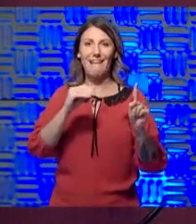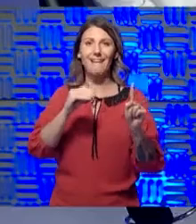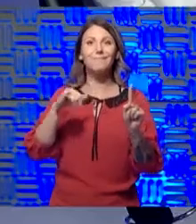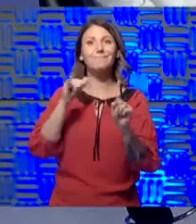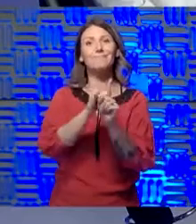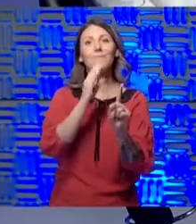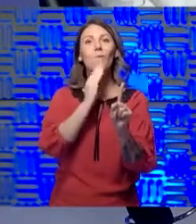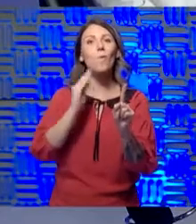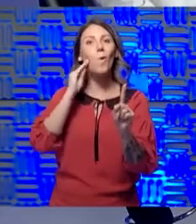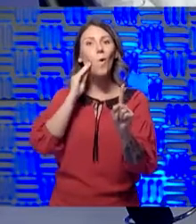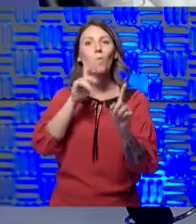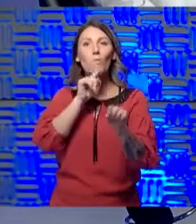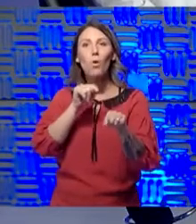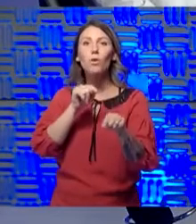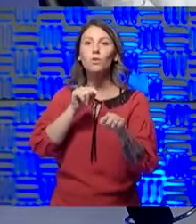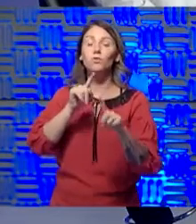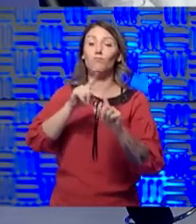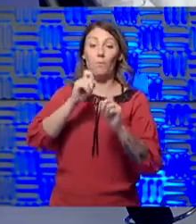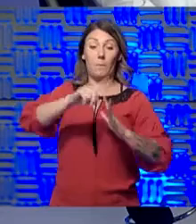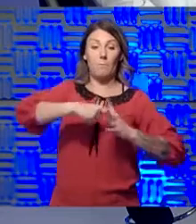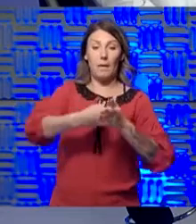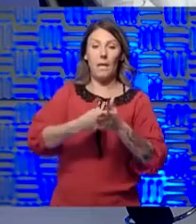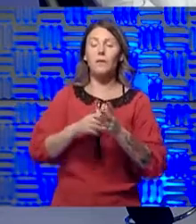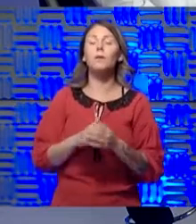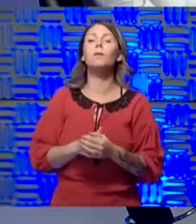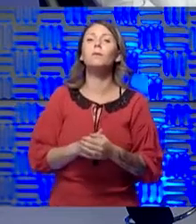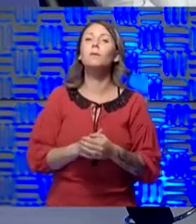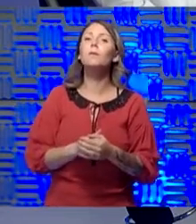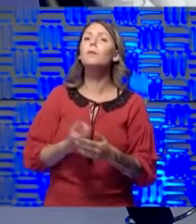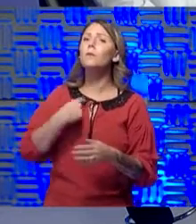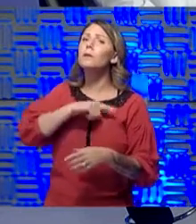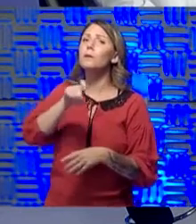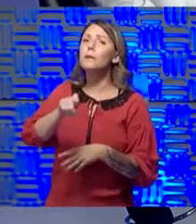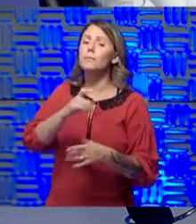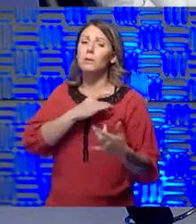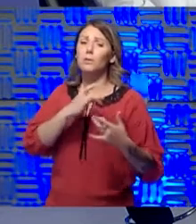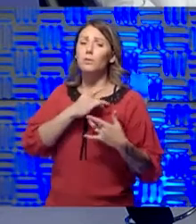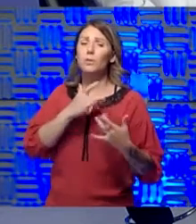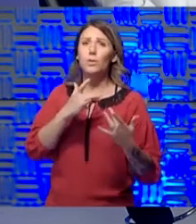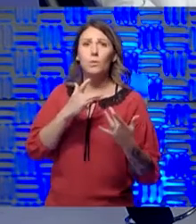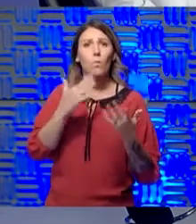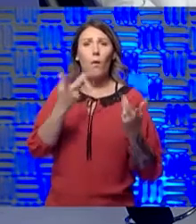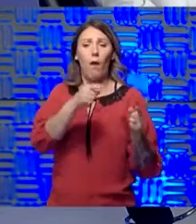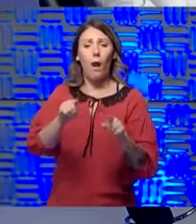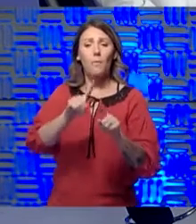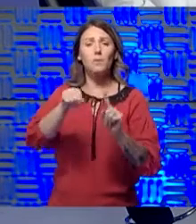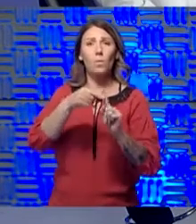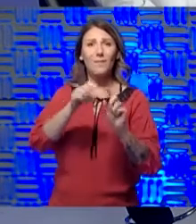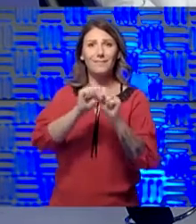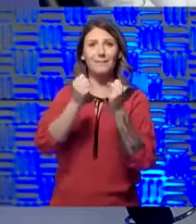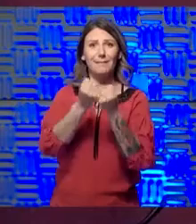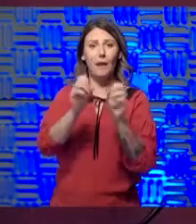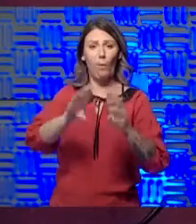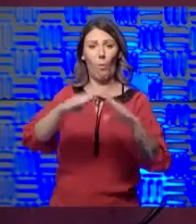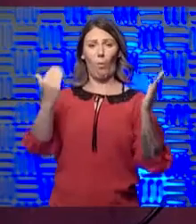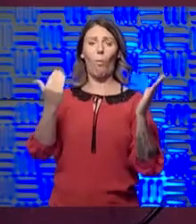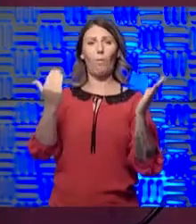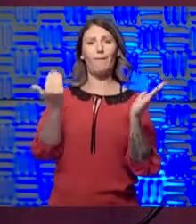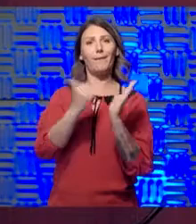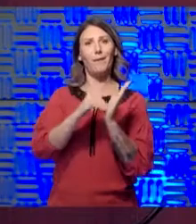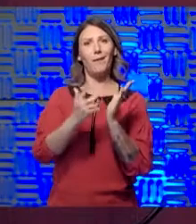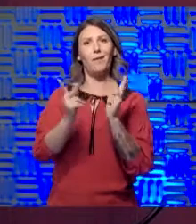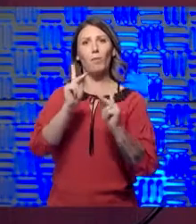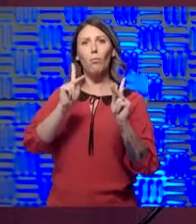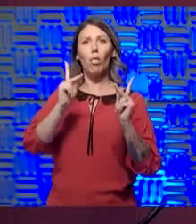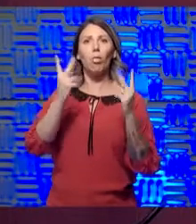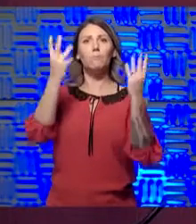beginning. Yeah, and we should be a little concerned, I think, about what does happen when society opens back up. Yeah, I think